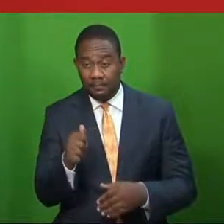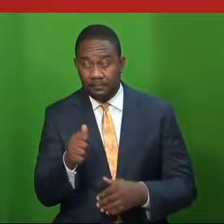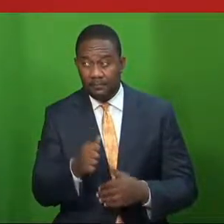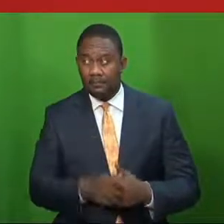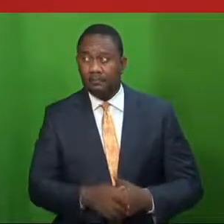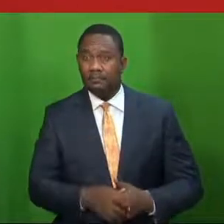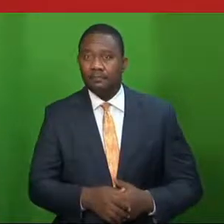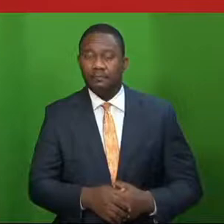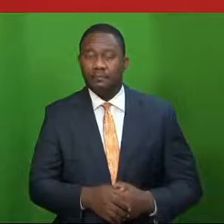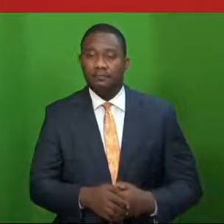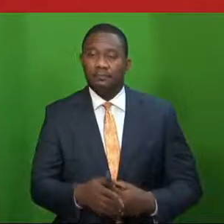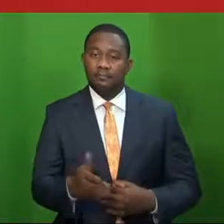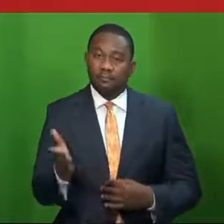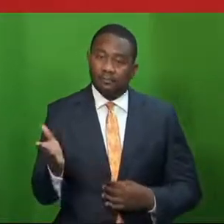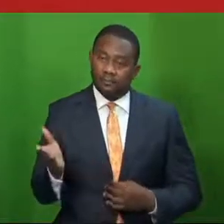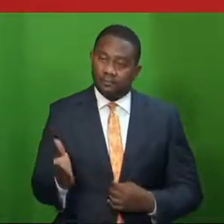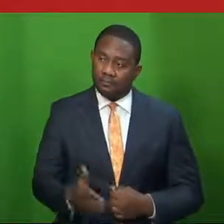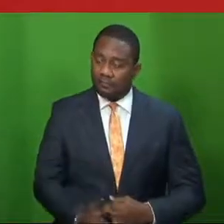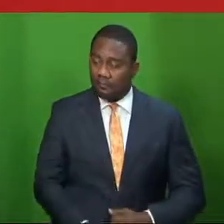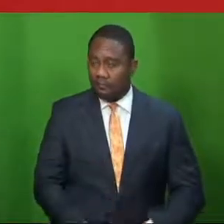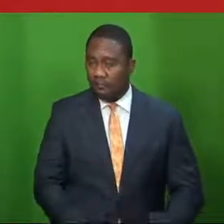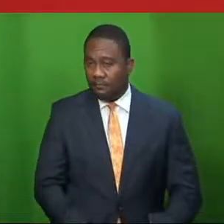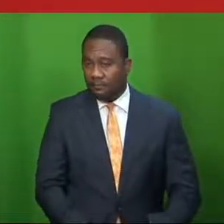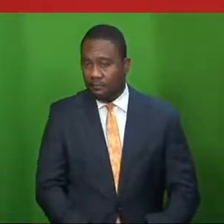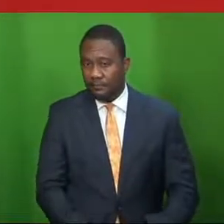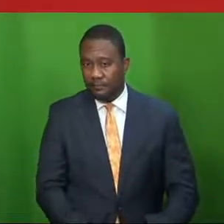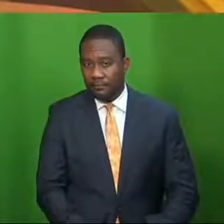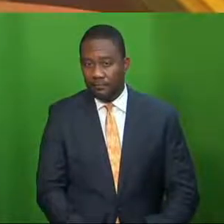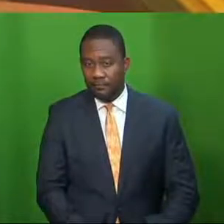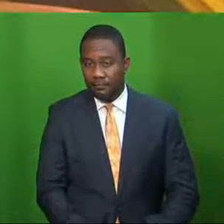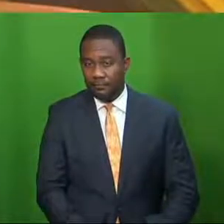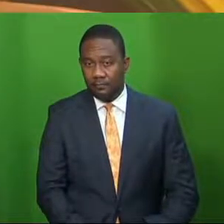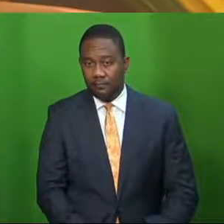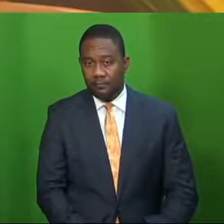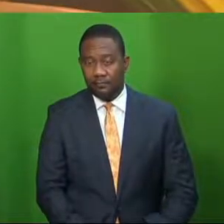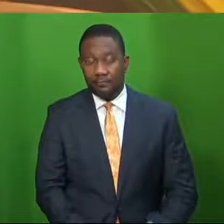Yes. All right, Mr. Speaker, to take you back again on page 7,